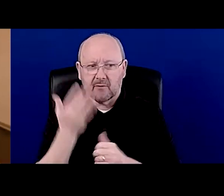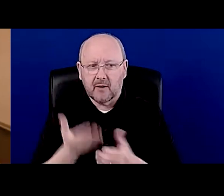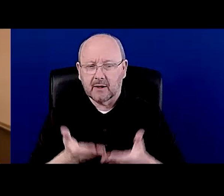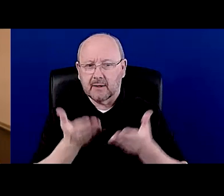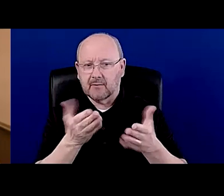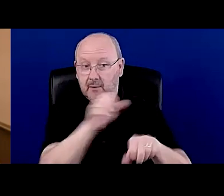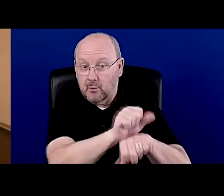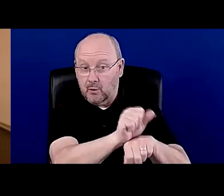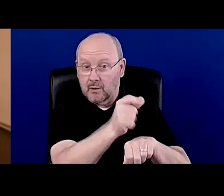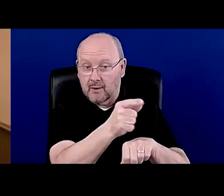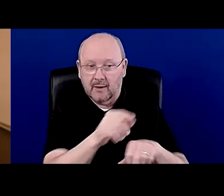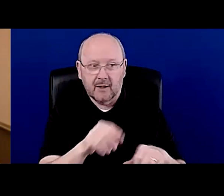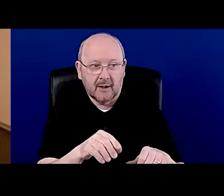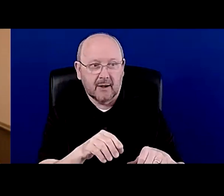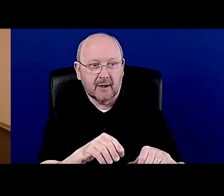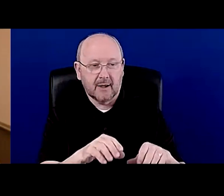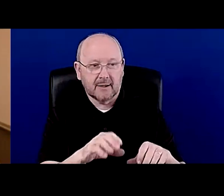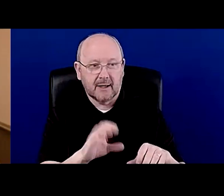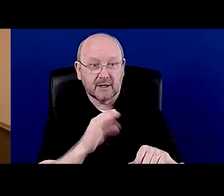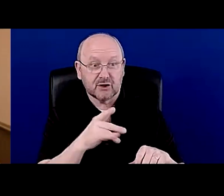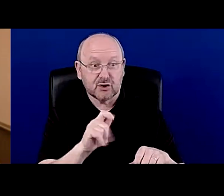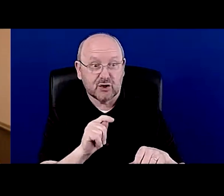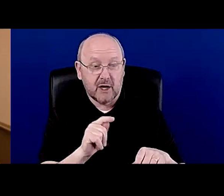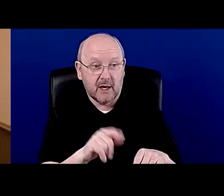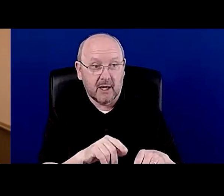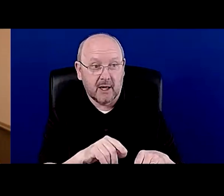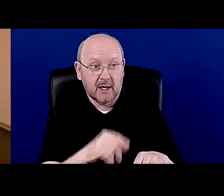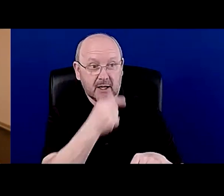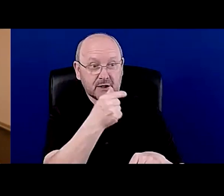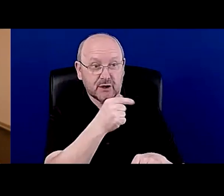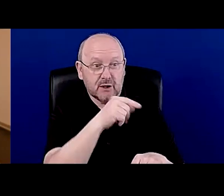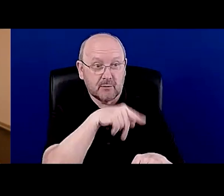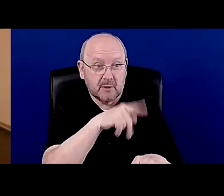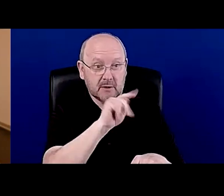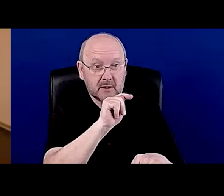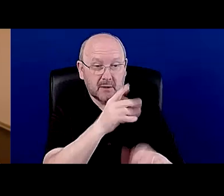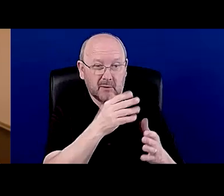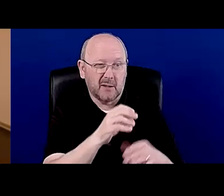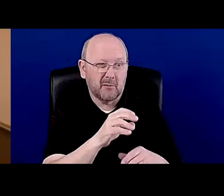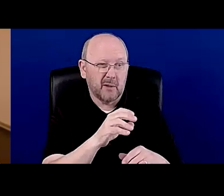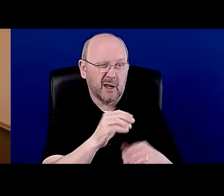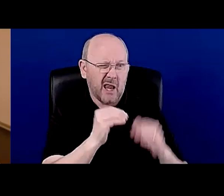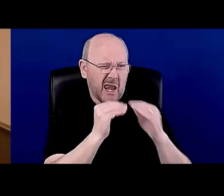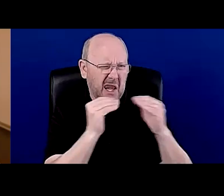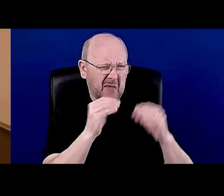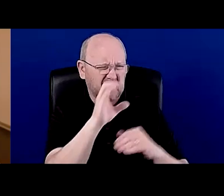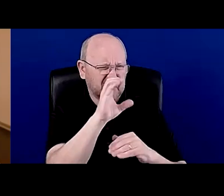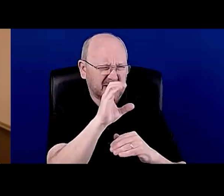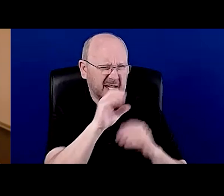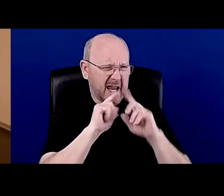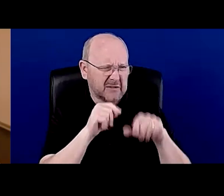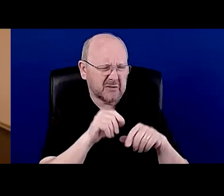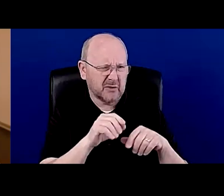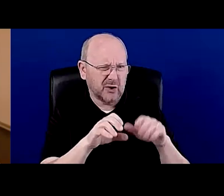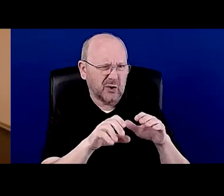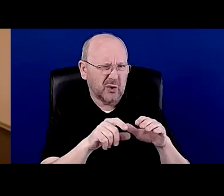answer. But it was still a C-level answer, and trust me, there's a lot of students that are very happy in my class. with this. Yeah,